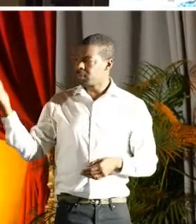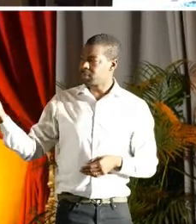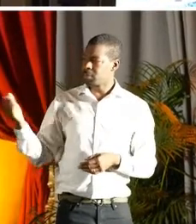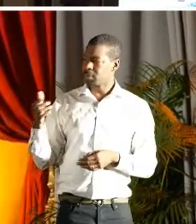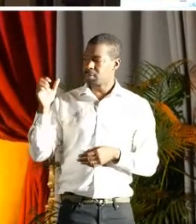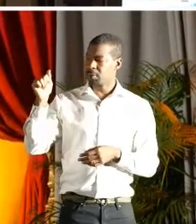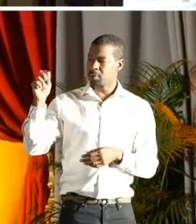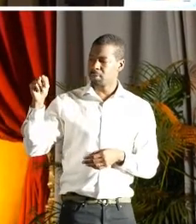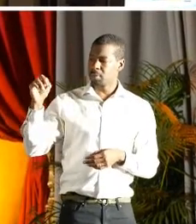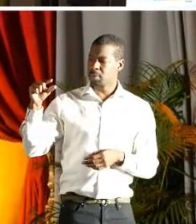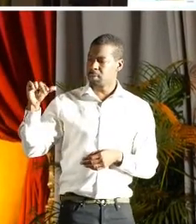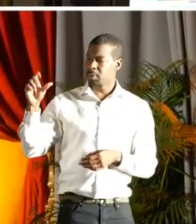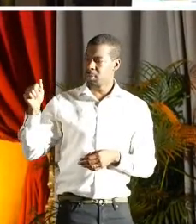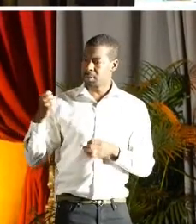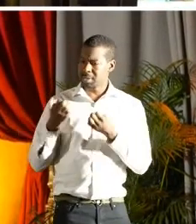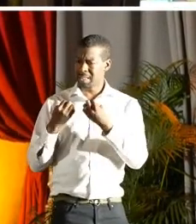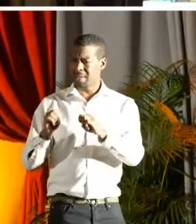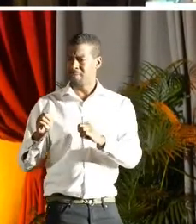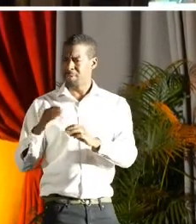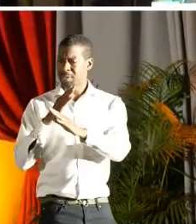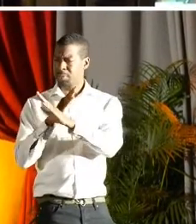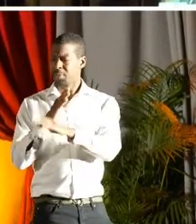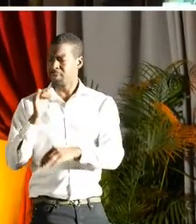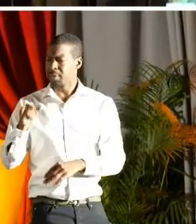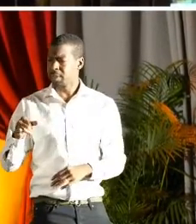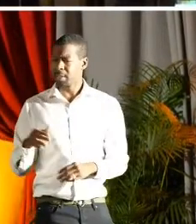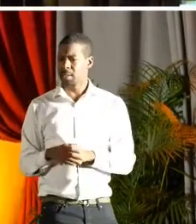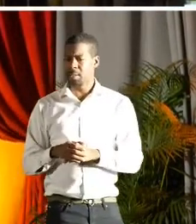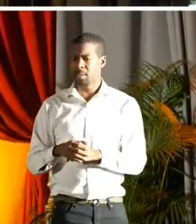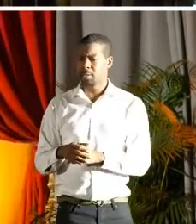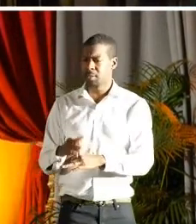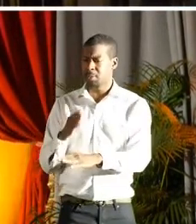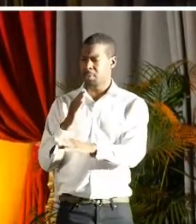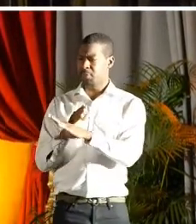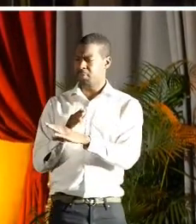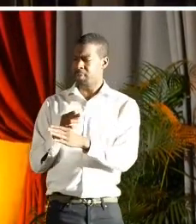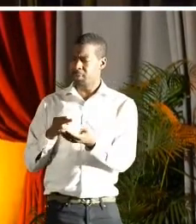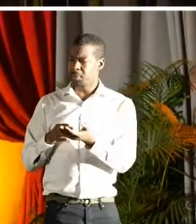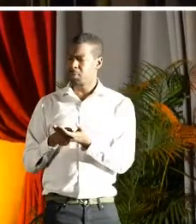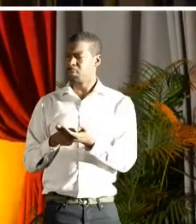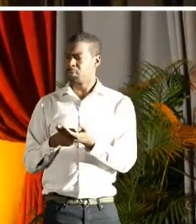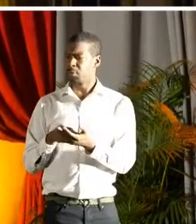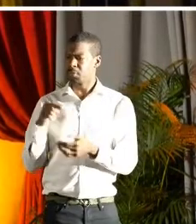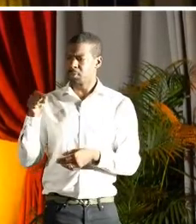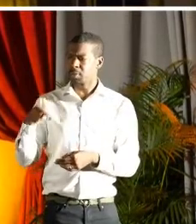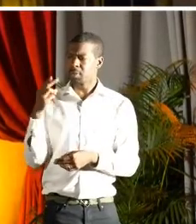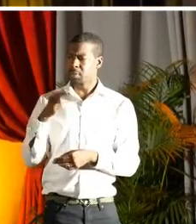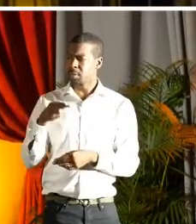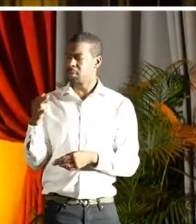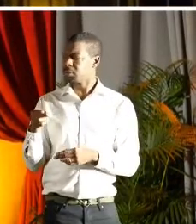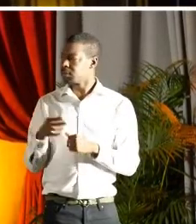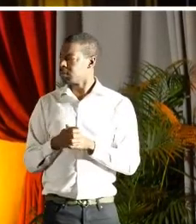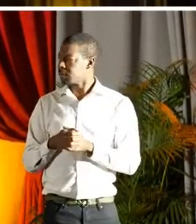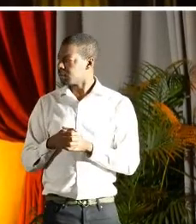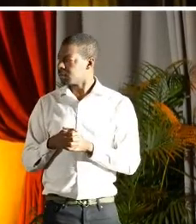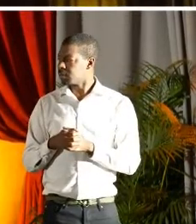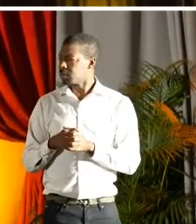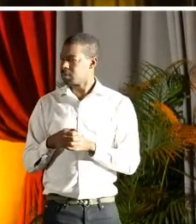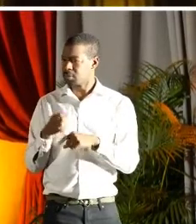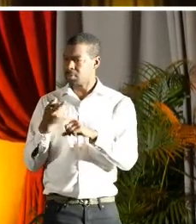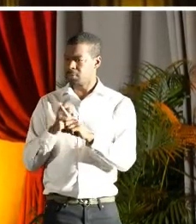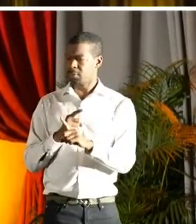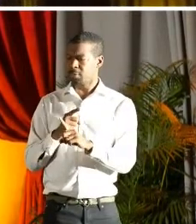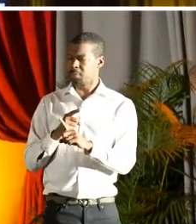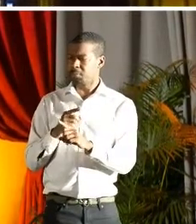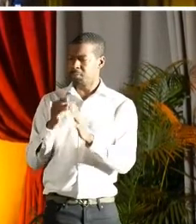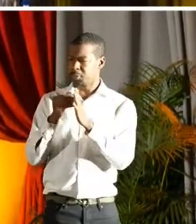on right now to prevent that, to keep the truth of our history from students